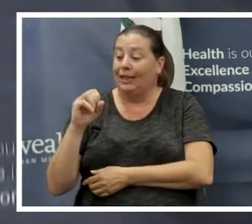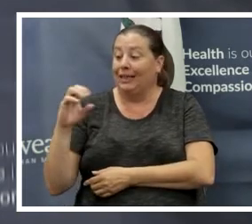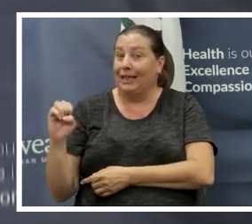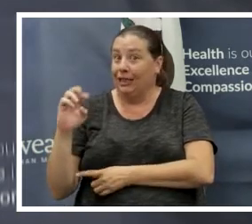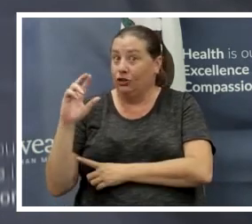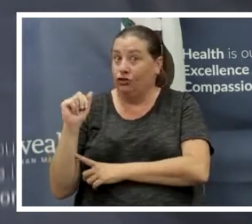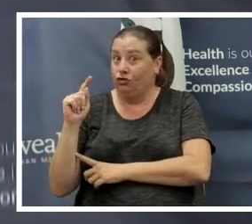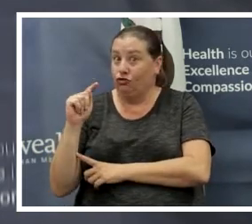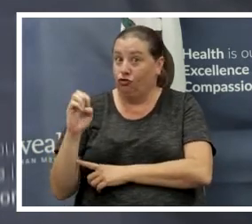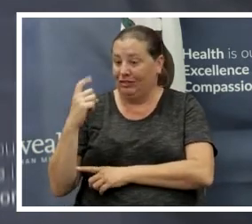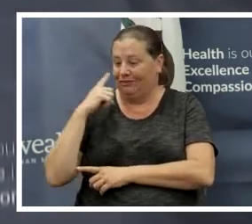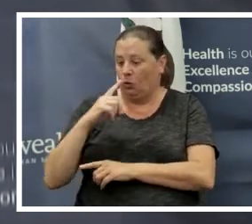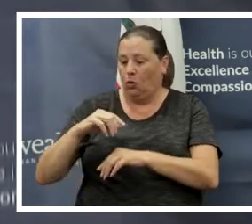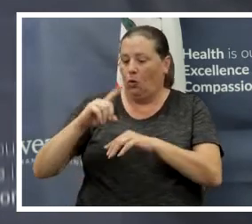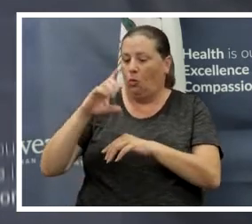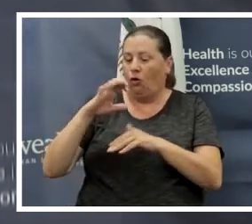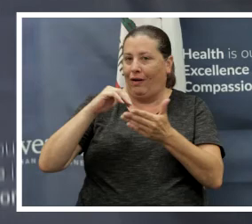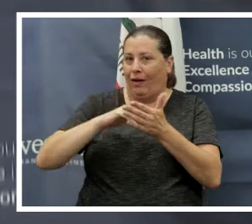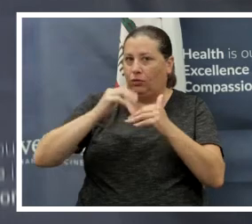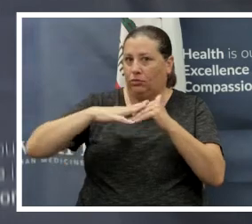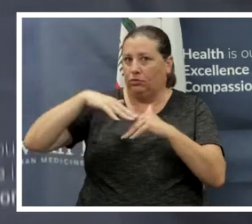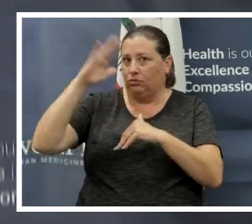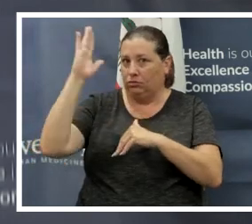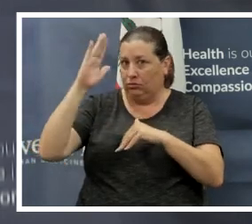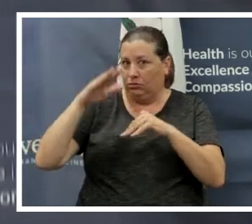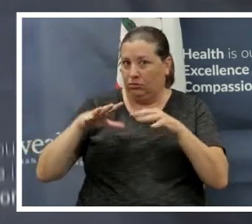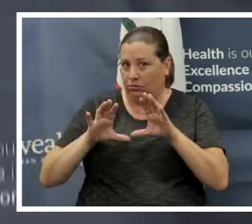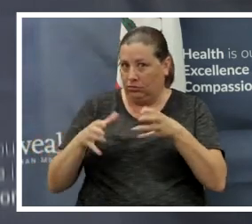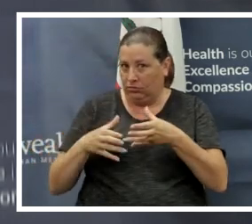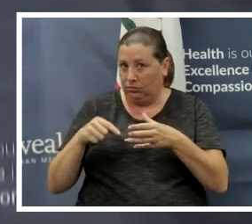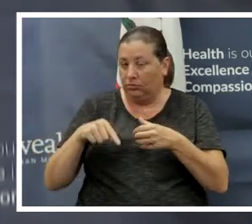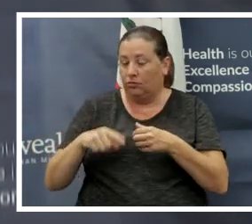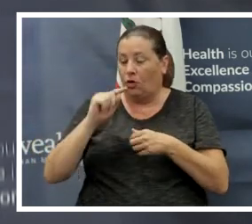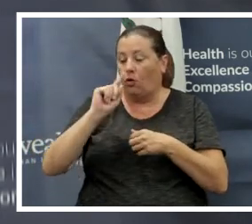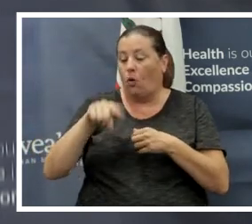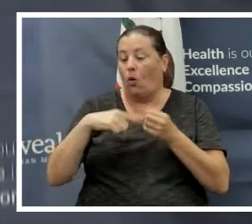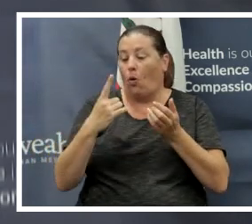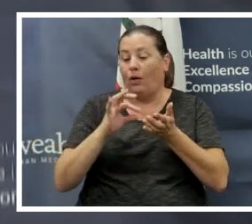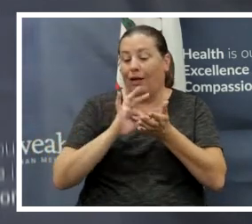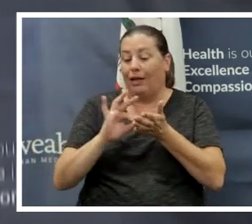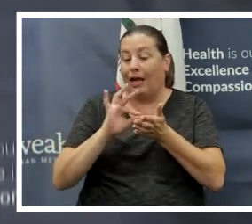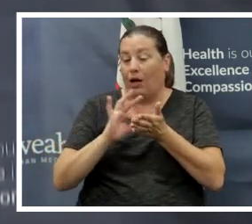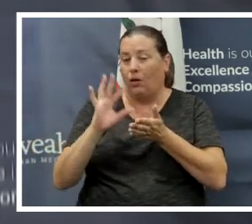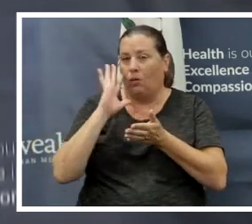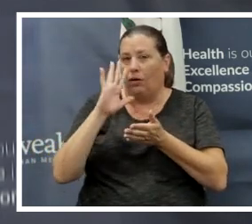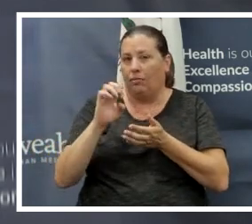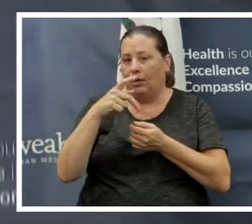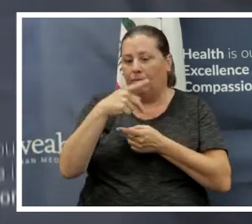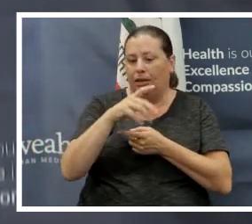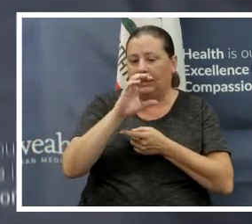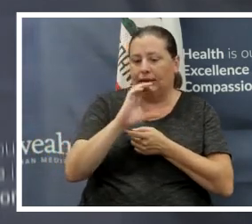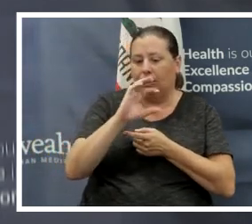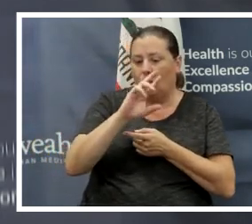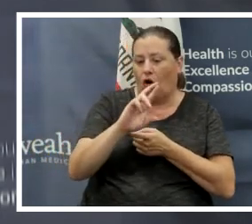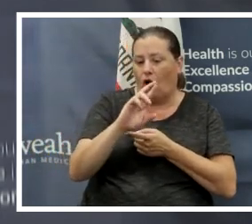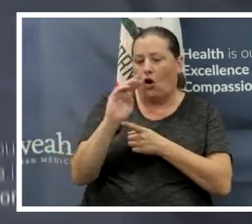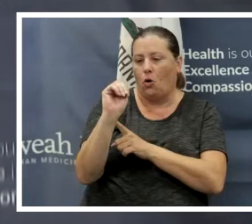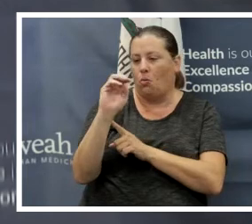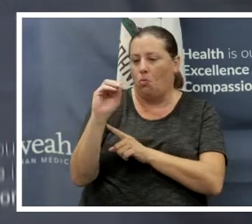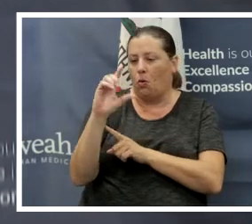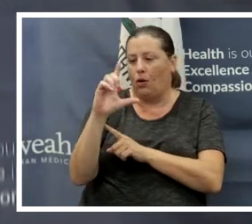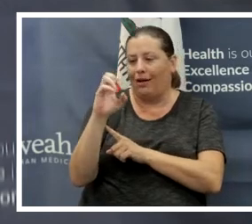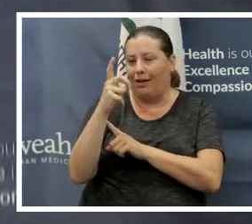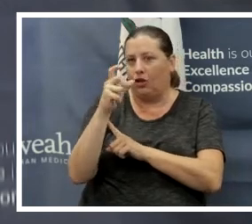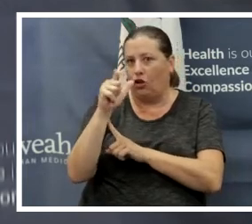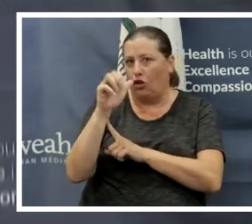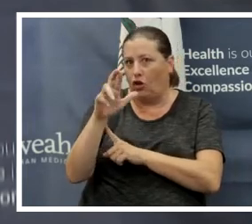population, that the only tests that they will count in that measurement are PCR molecular-based tests. They will not